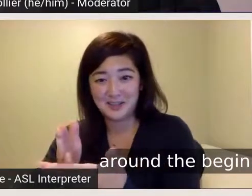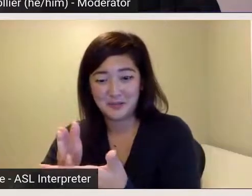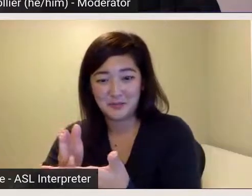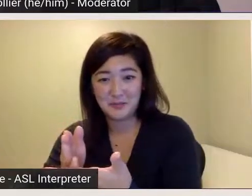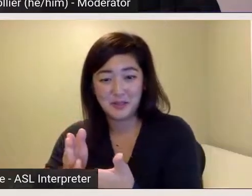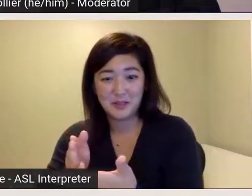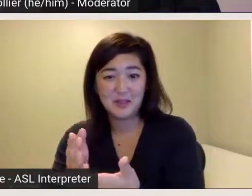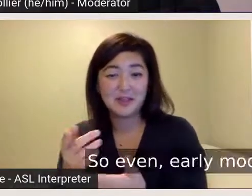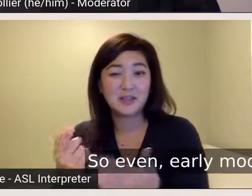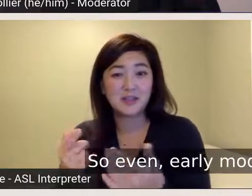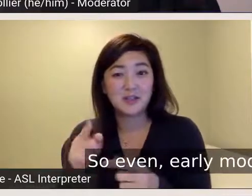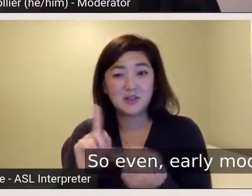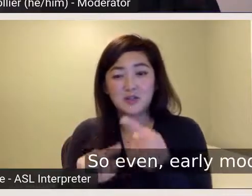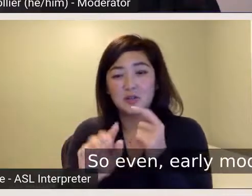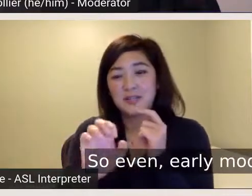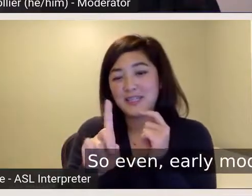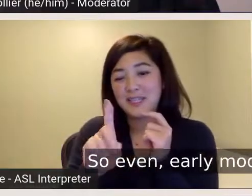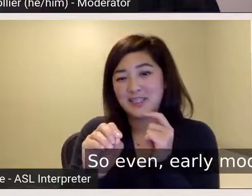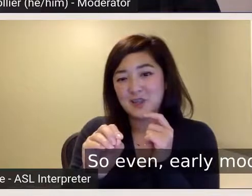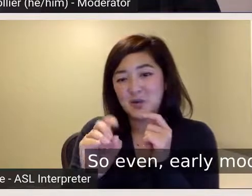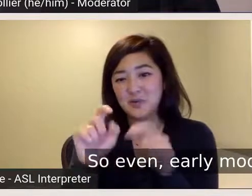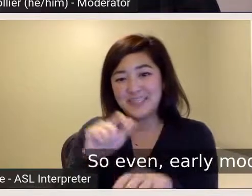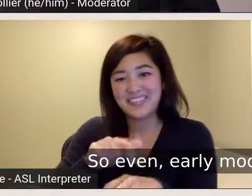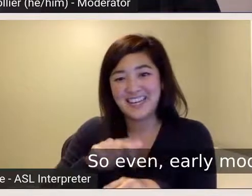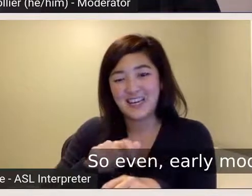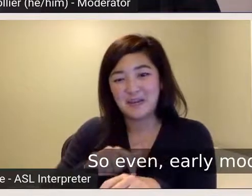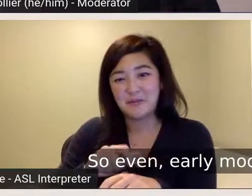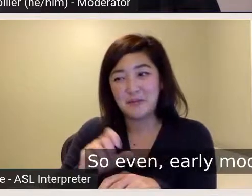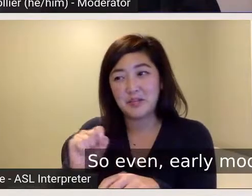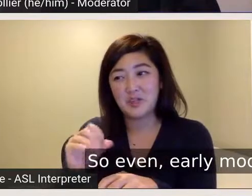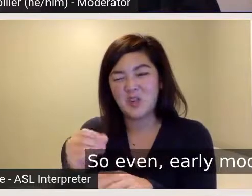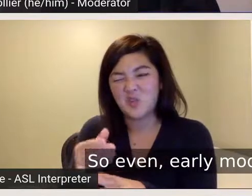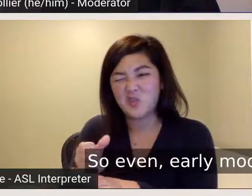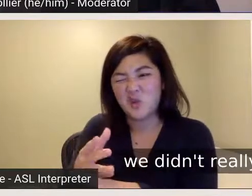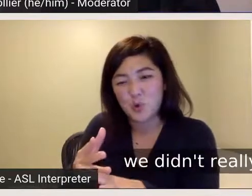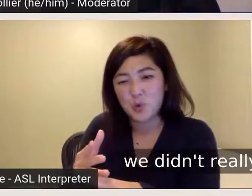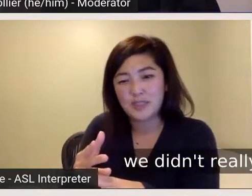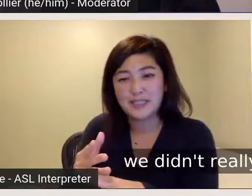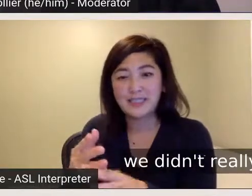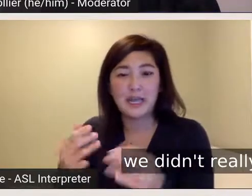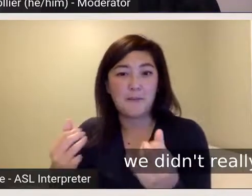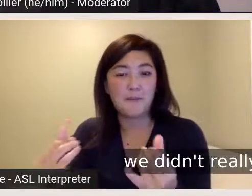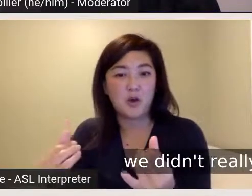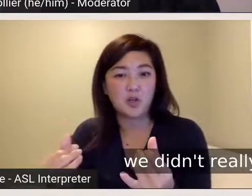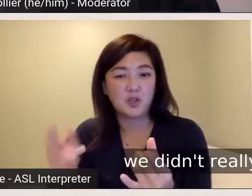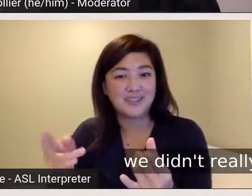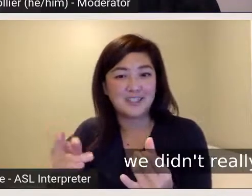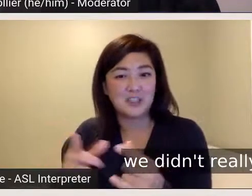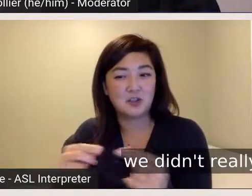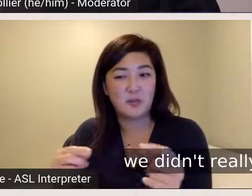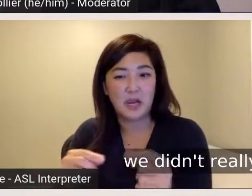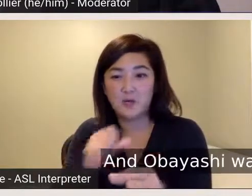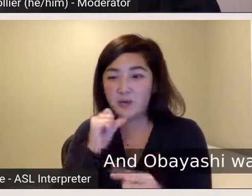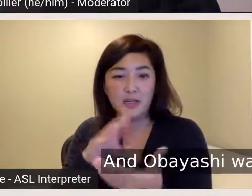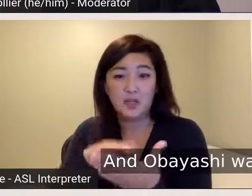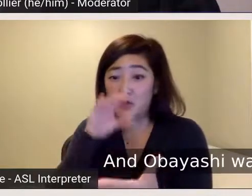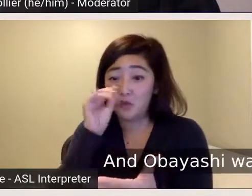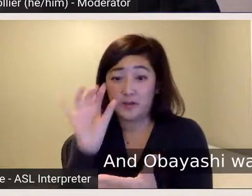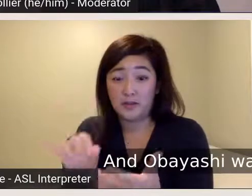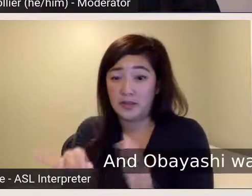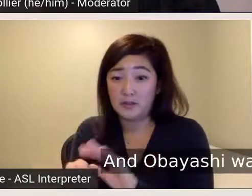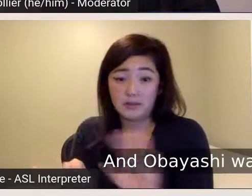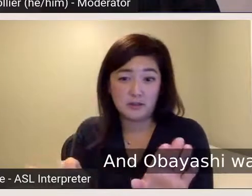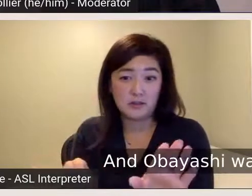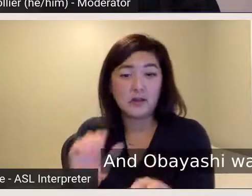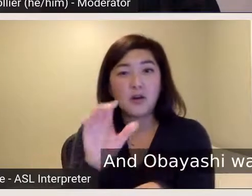era. So even early modern history of Japan, we didn't really learn at school. And